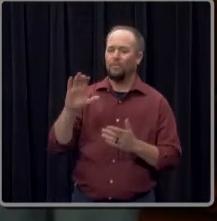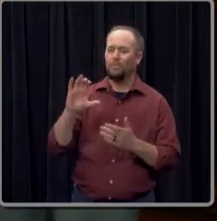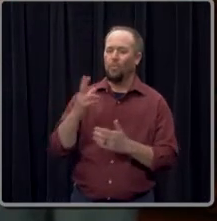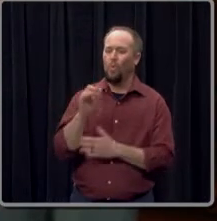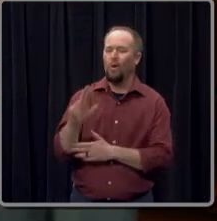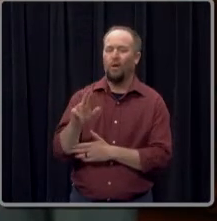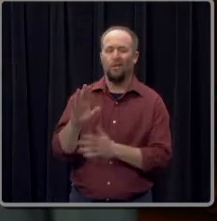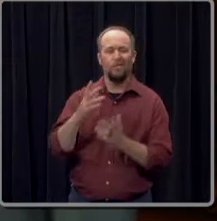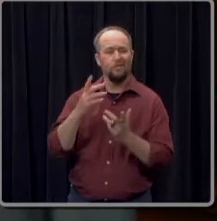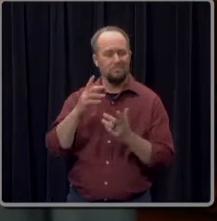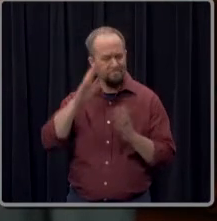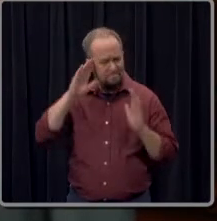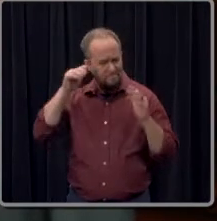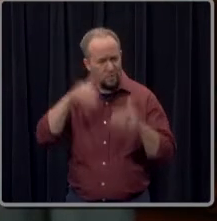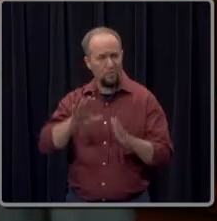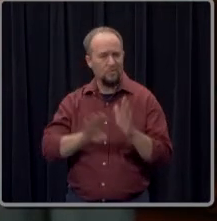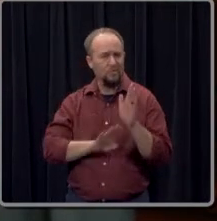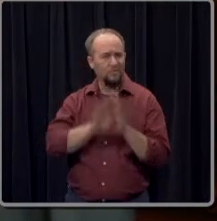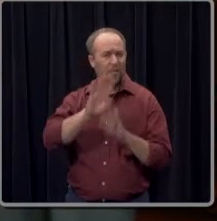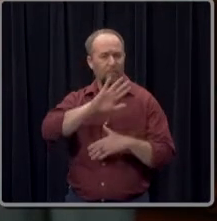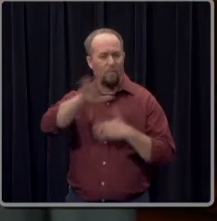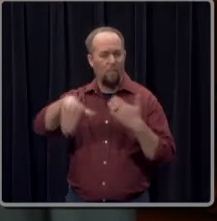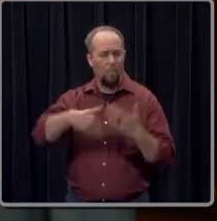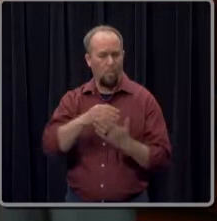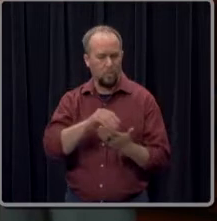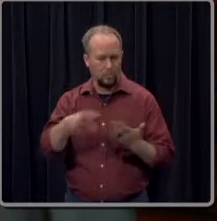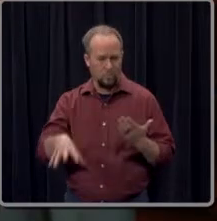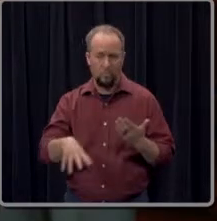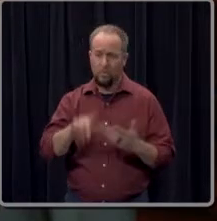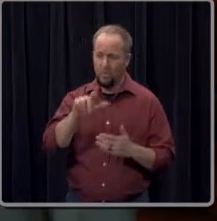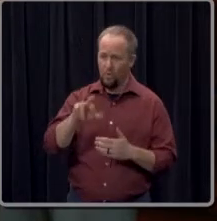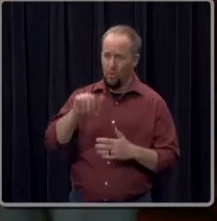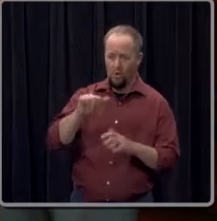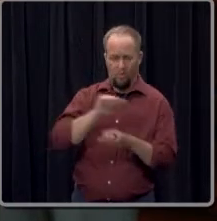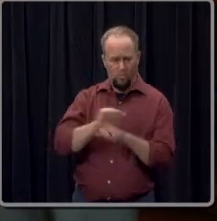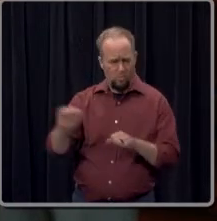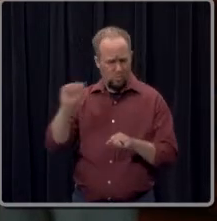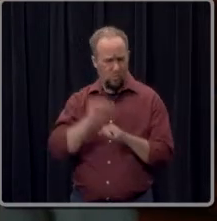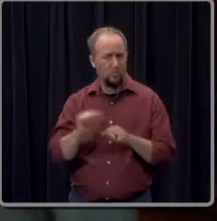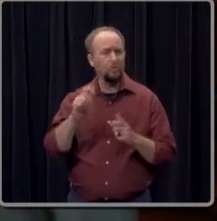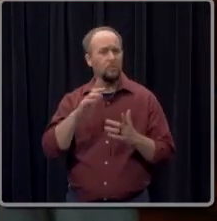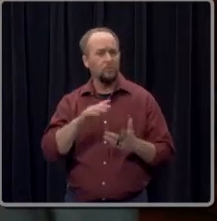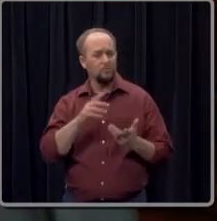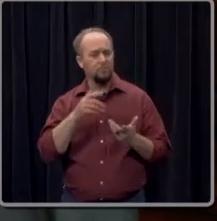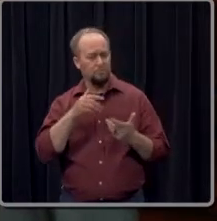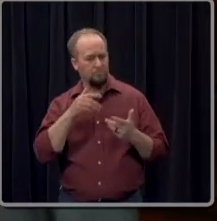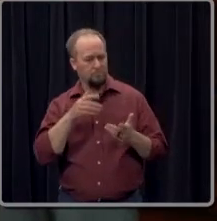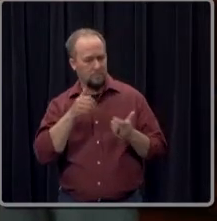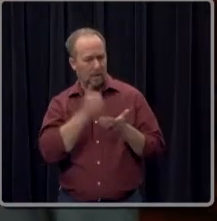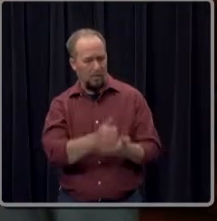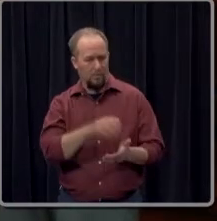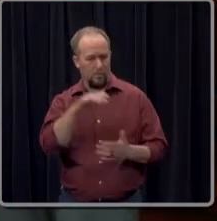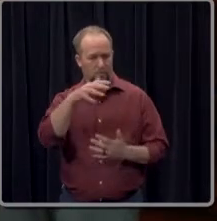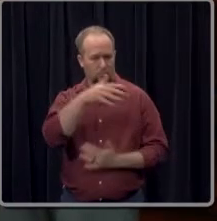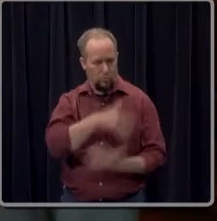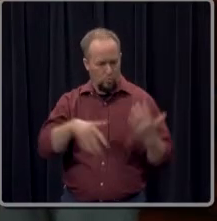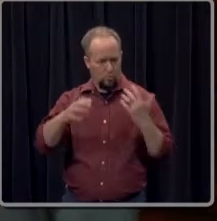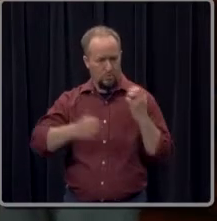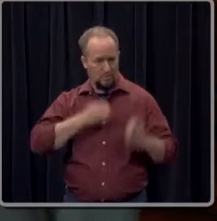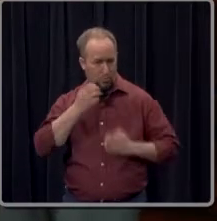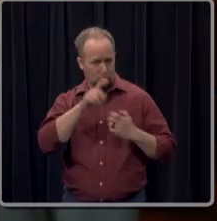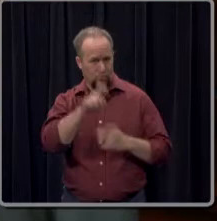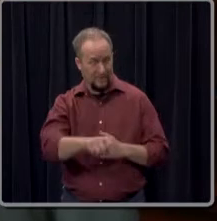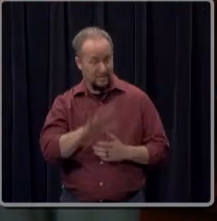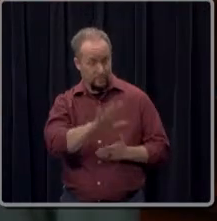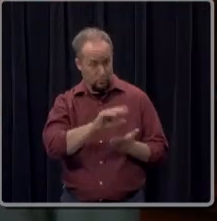development of the whole student, and Laura works hard to address the social and emotional needs of her students while producing incredible